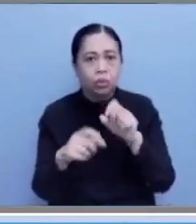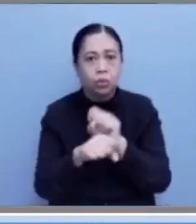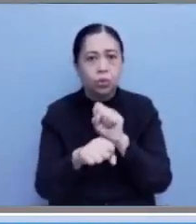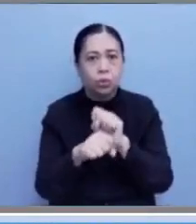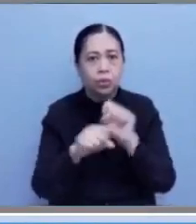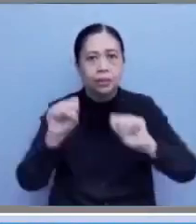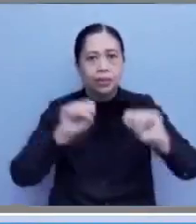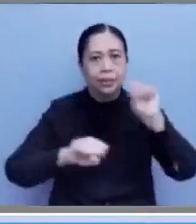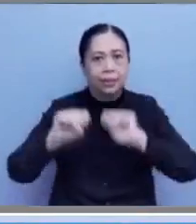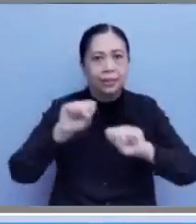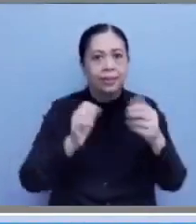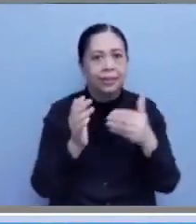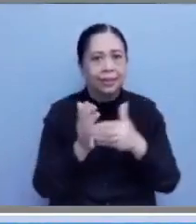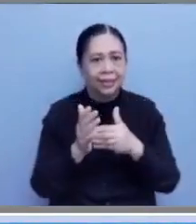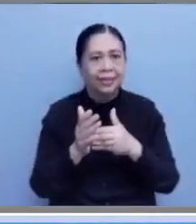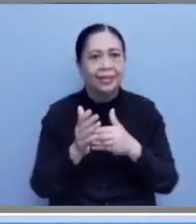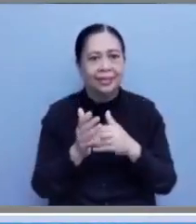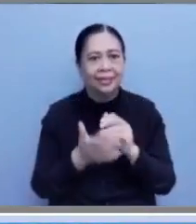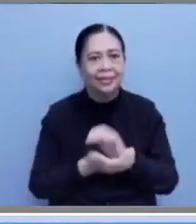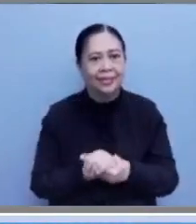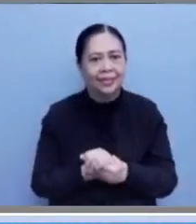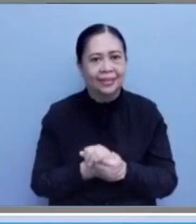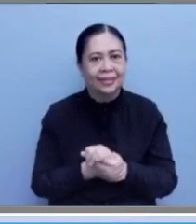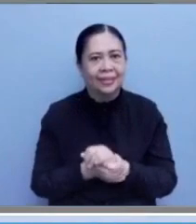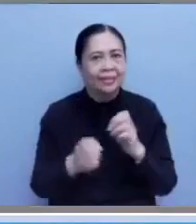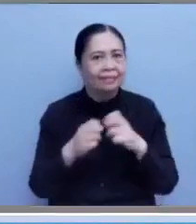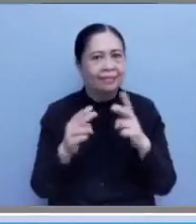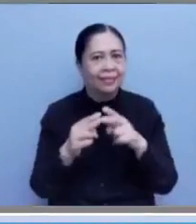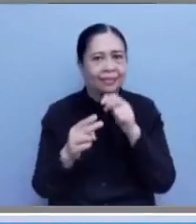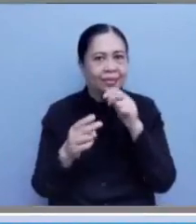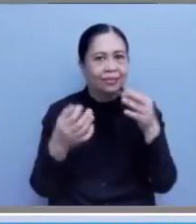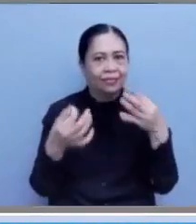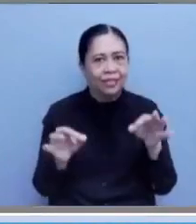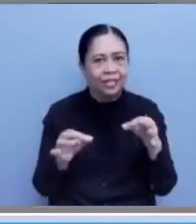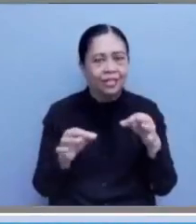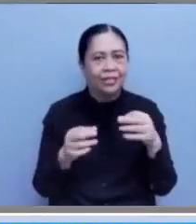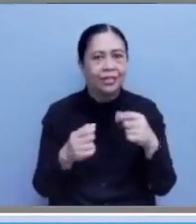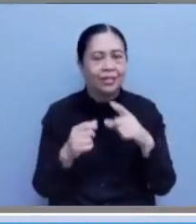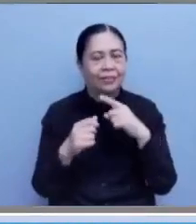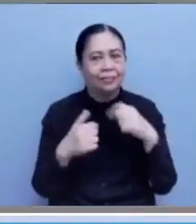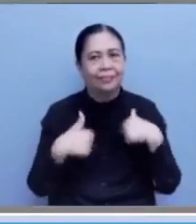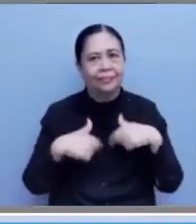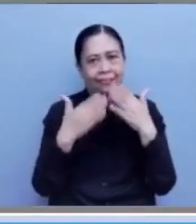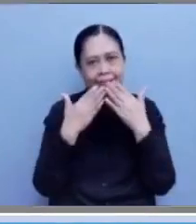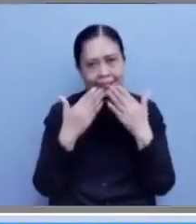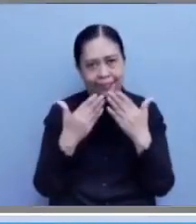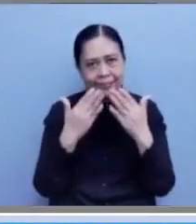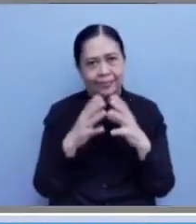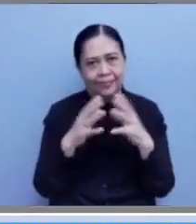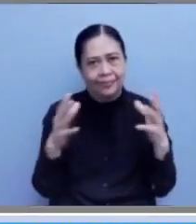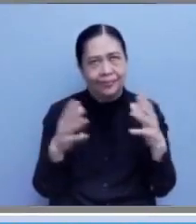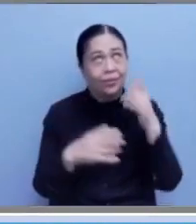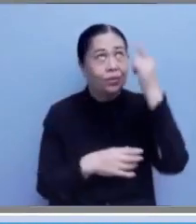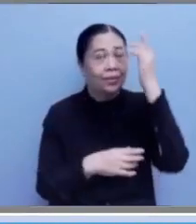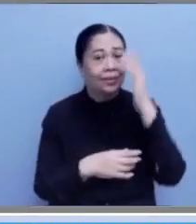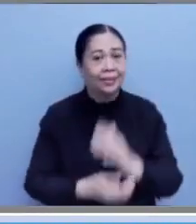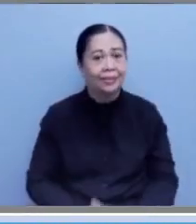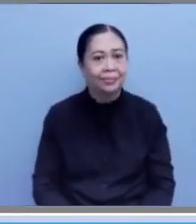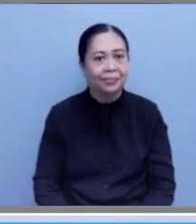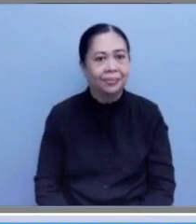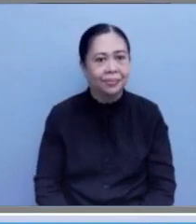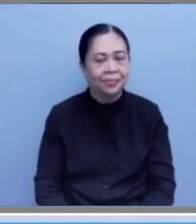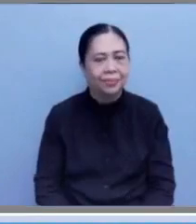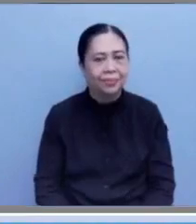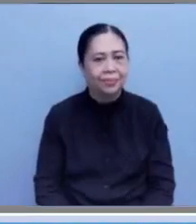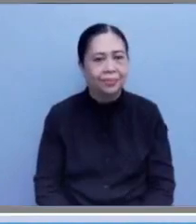sciences again. Wow. Kahit, even if I'm not finished. So I'm really grateful sa Diyos. Yes, of course. Ay, pero